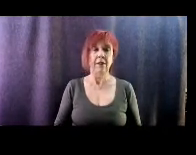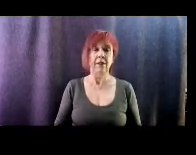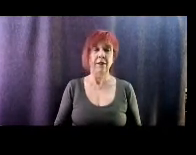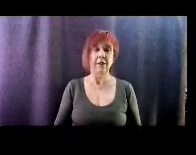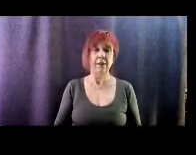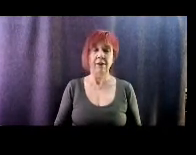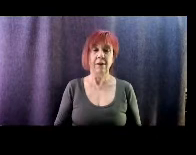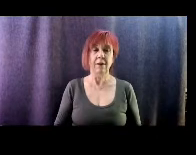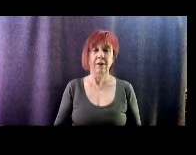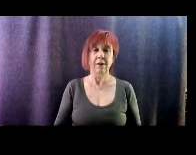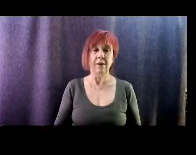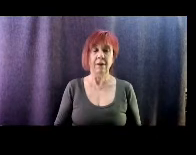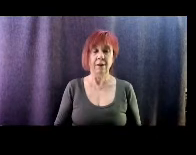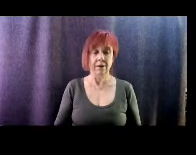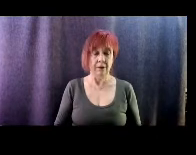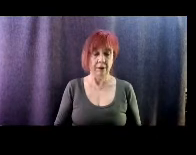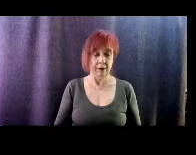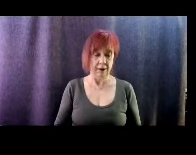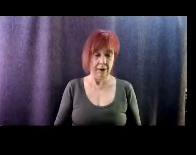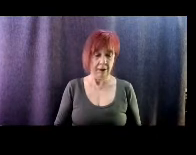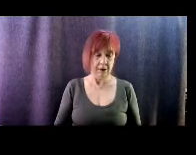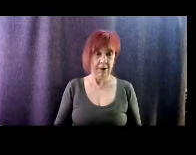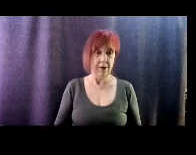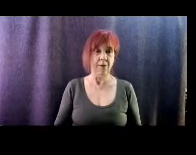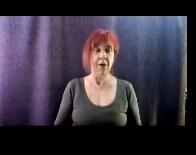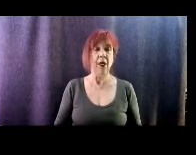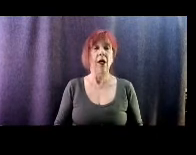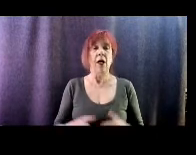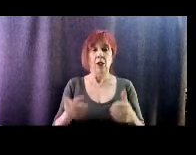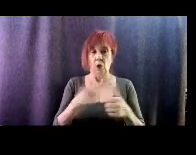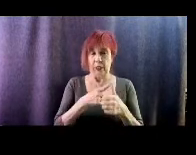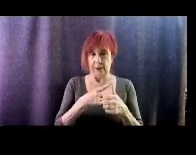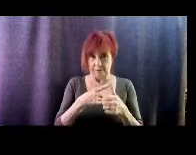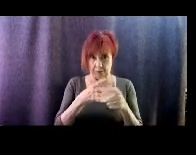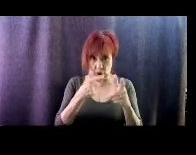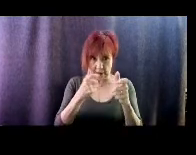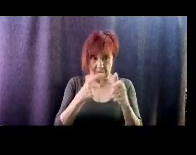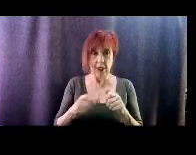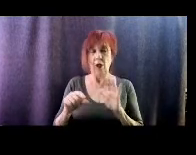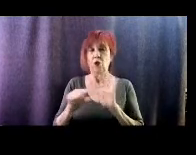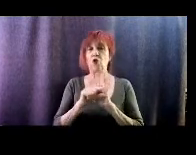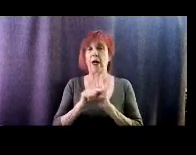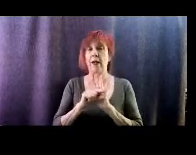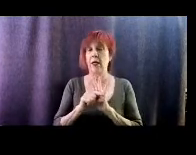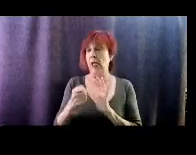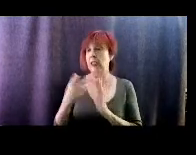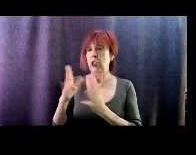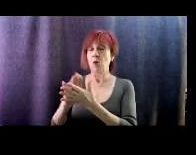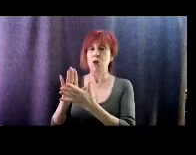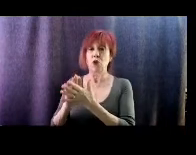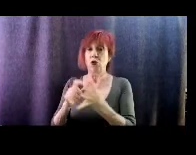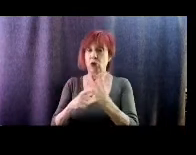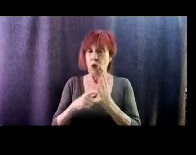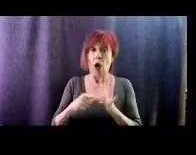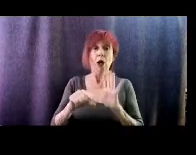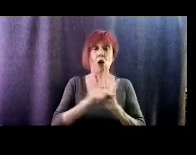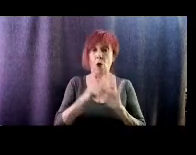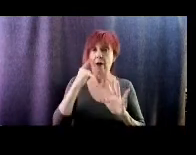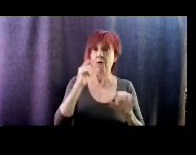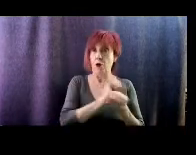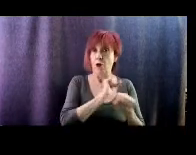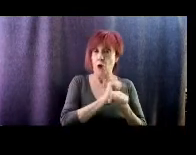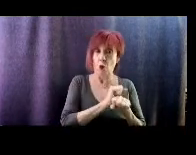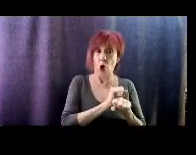Okay, guys, really quick, grading. Some schools require that there be a grade for the work